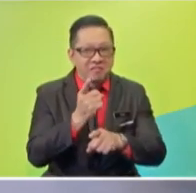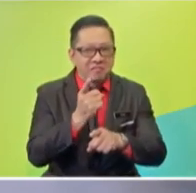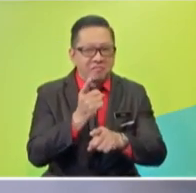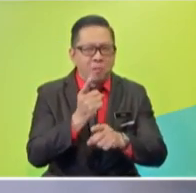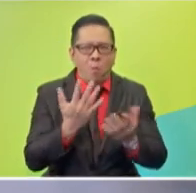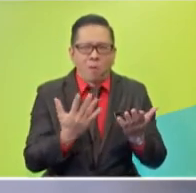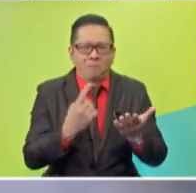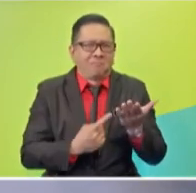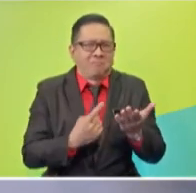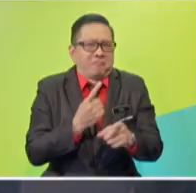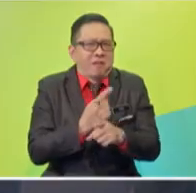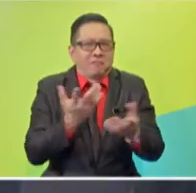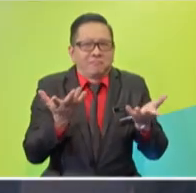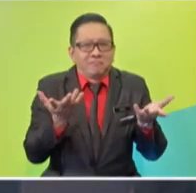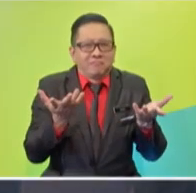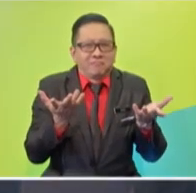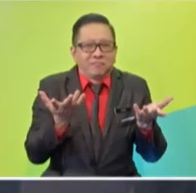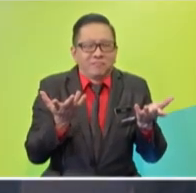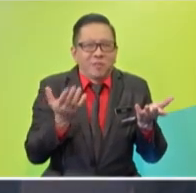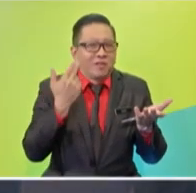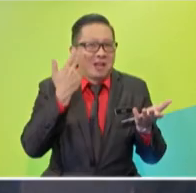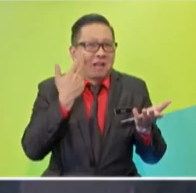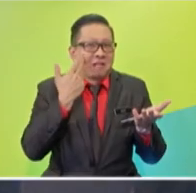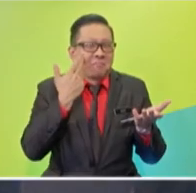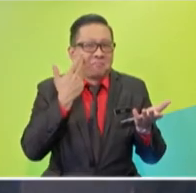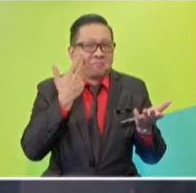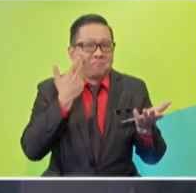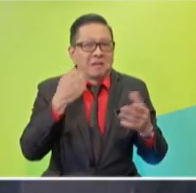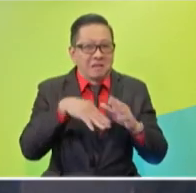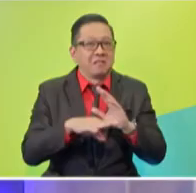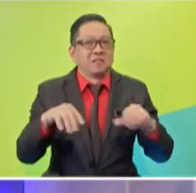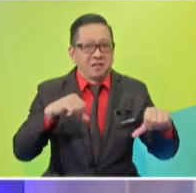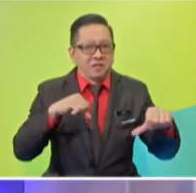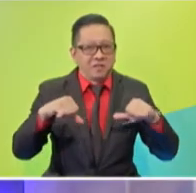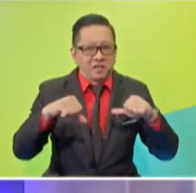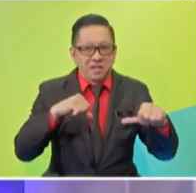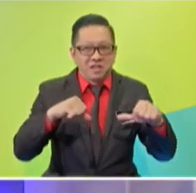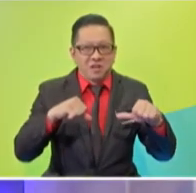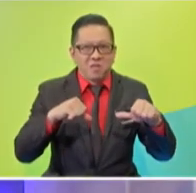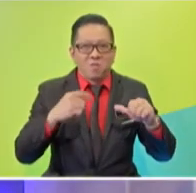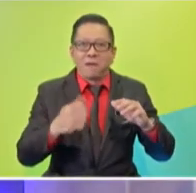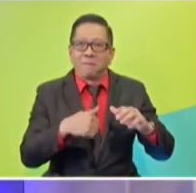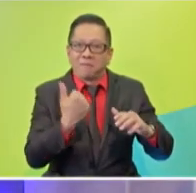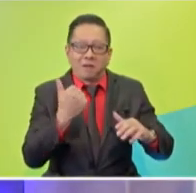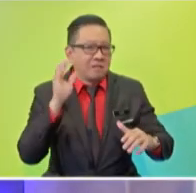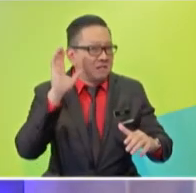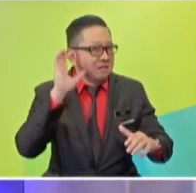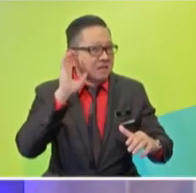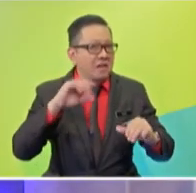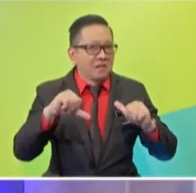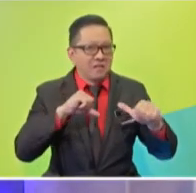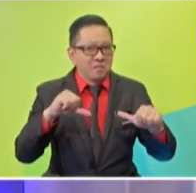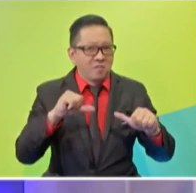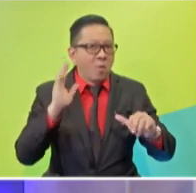have to get right, Mr. Haikal? Alright, okay, in this activity, right, another listening activity, they are going